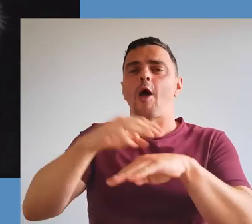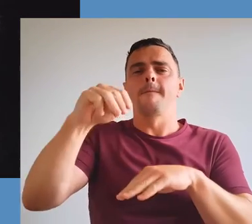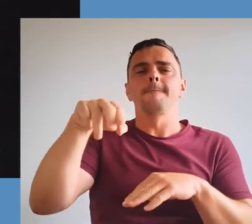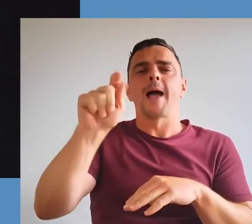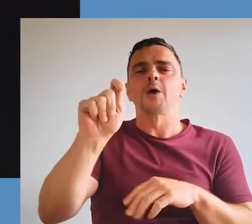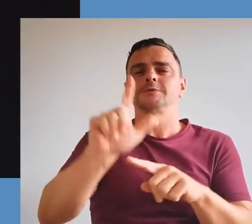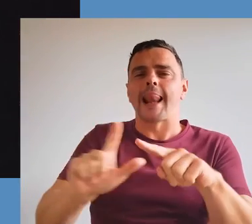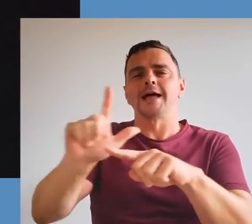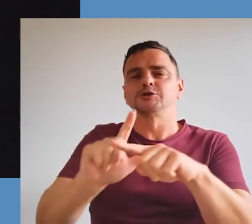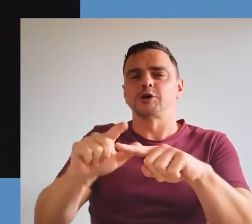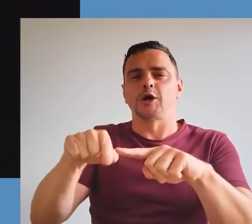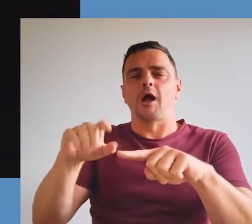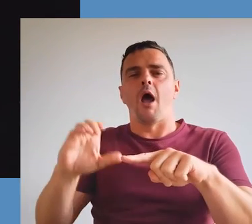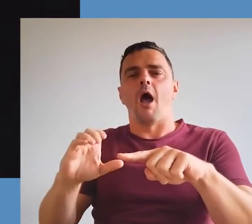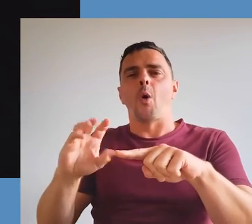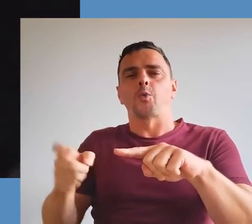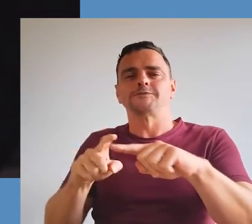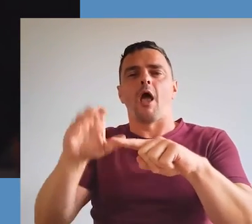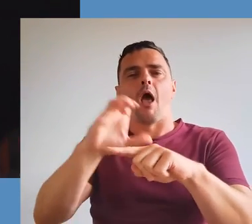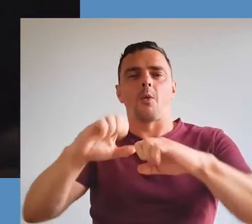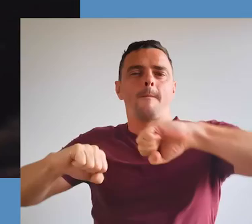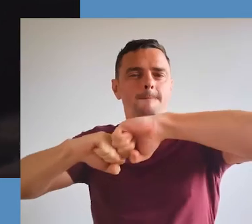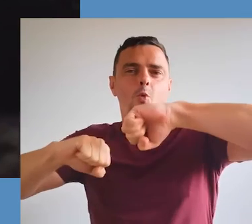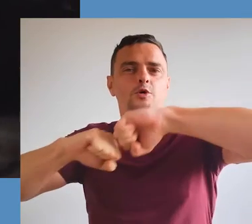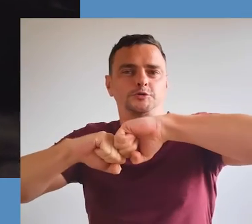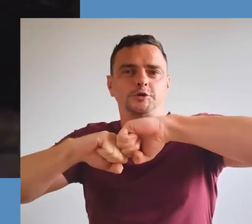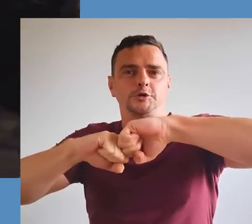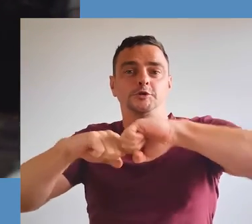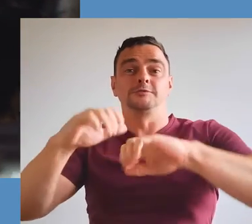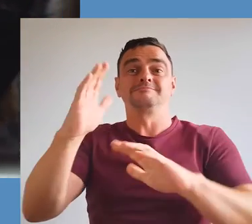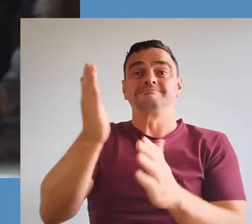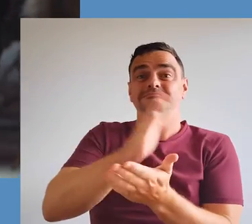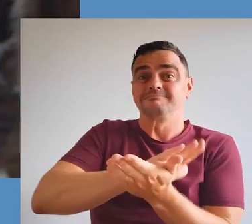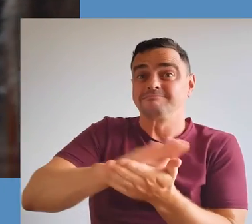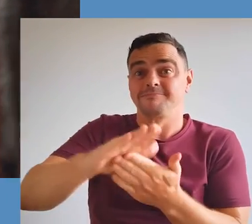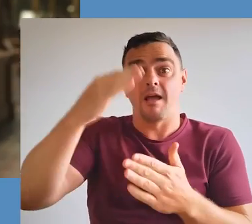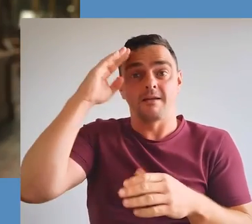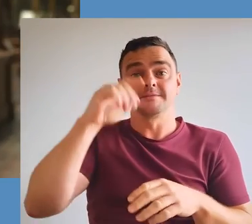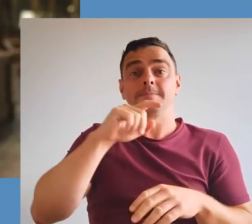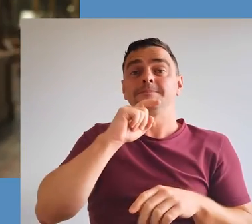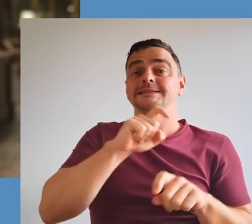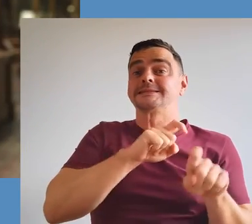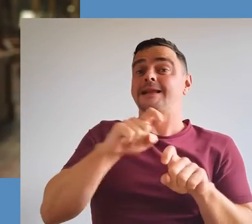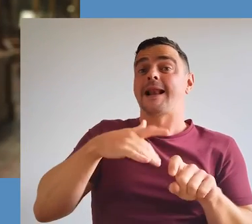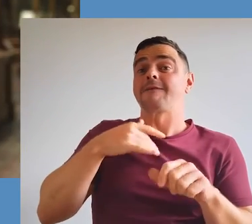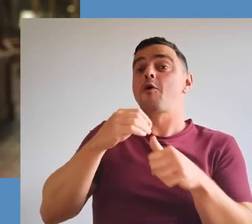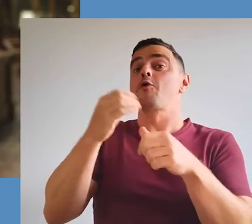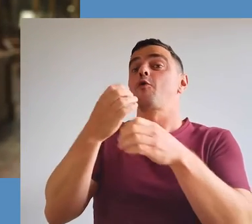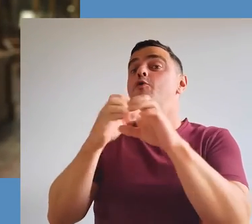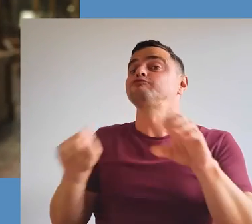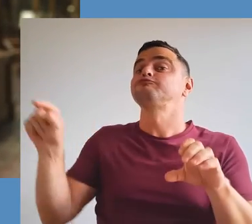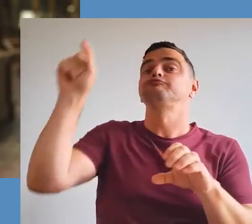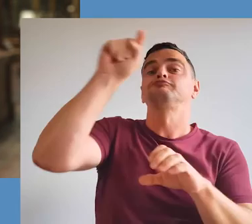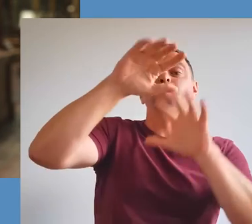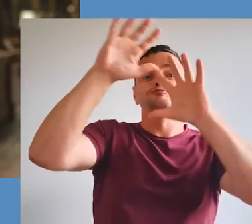are now extinct in Ireland they still live in many other countries around the world. Recently they